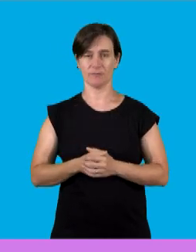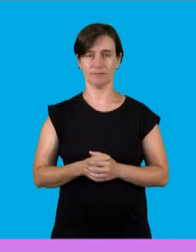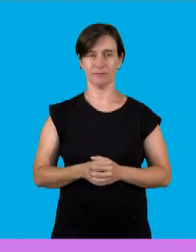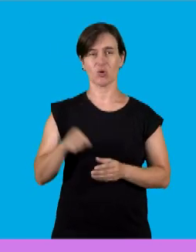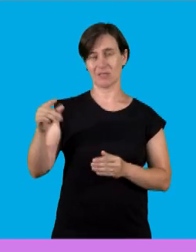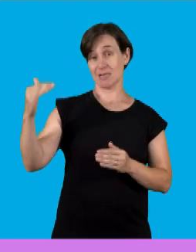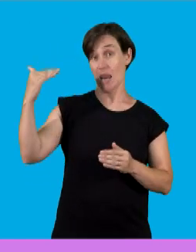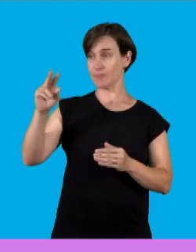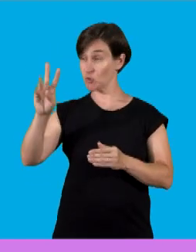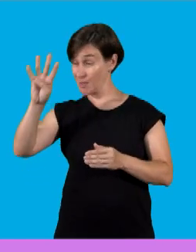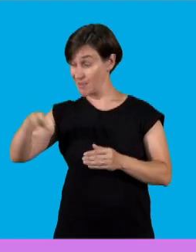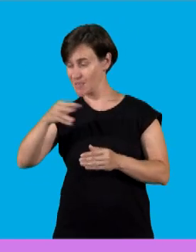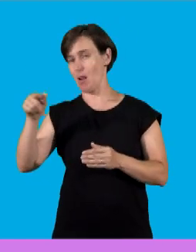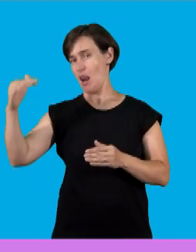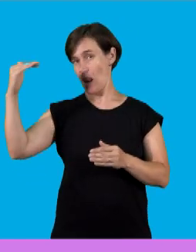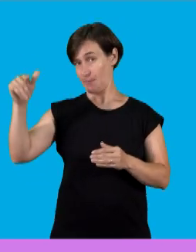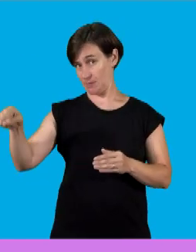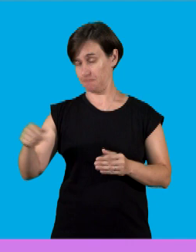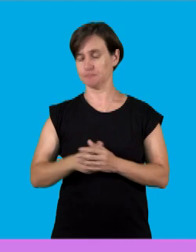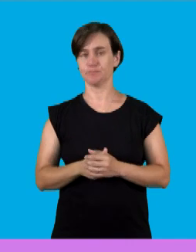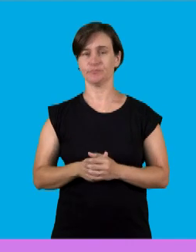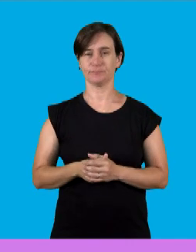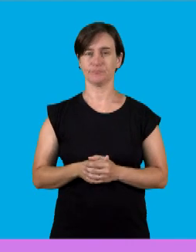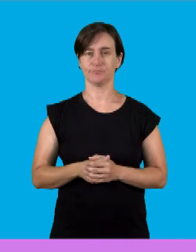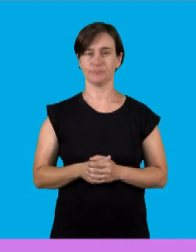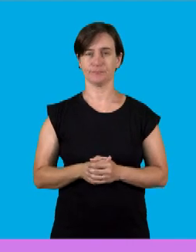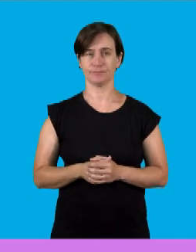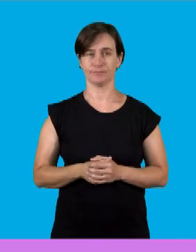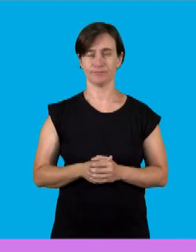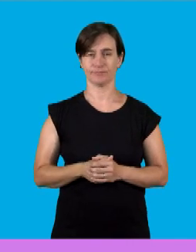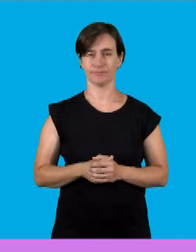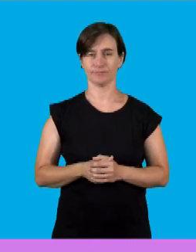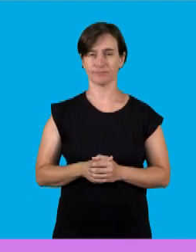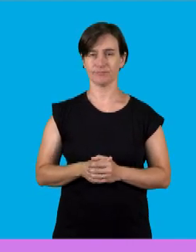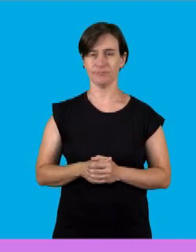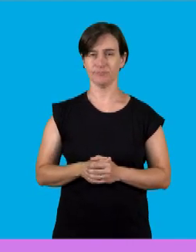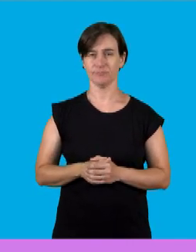708,310, the ceiling amount in the specific bracket. So that will give us